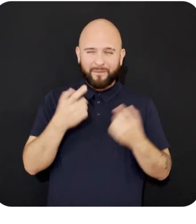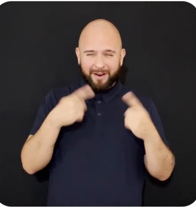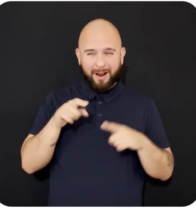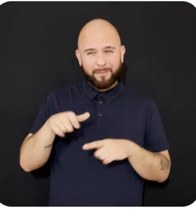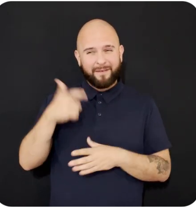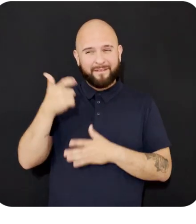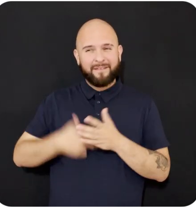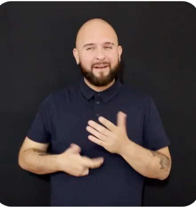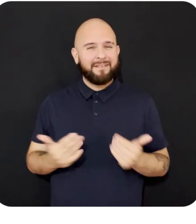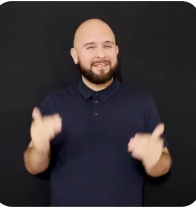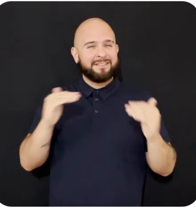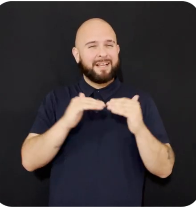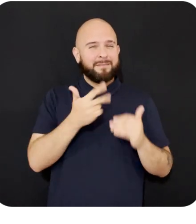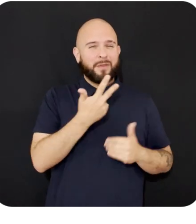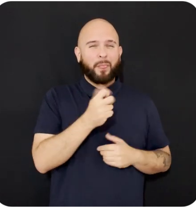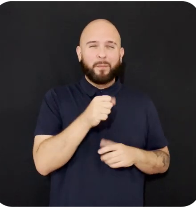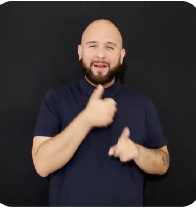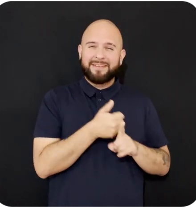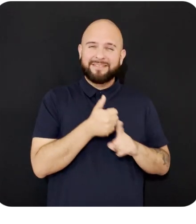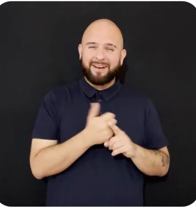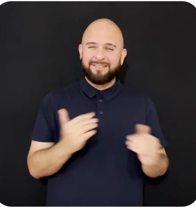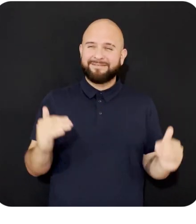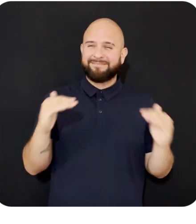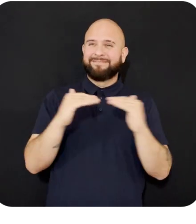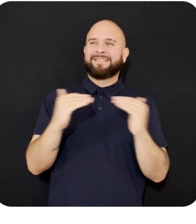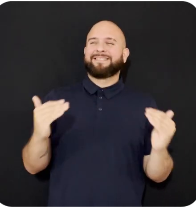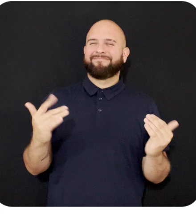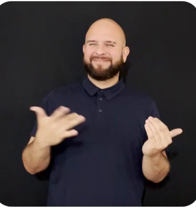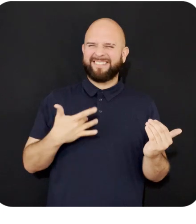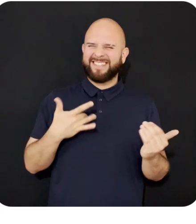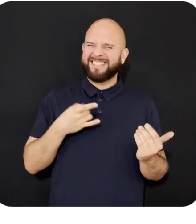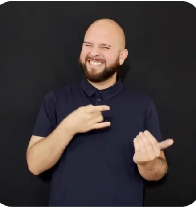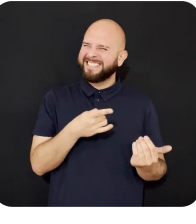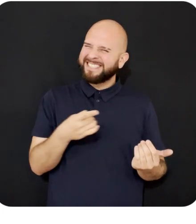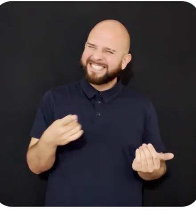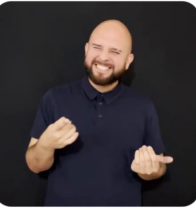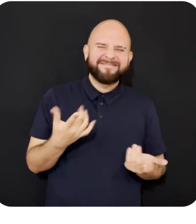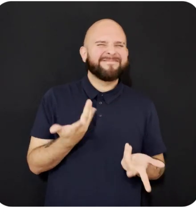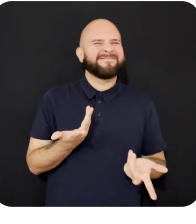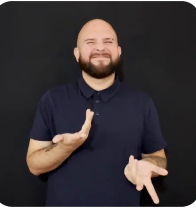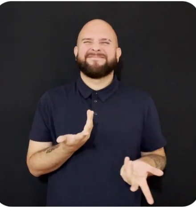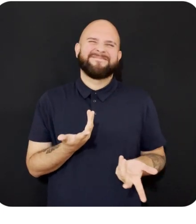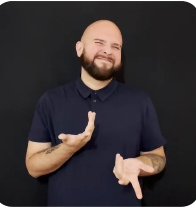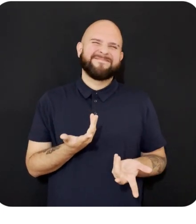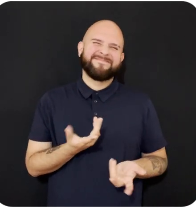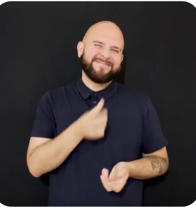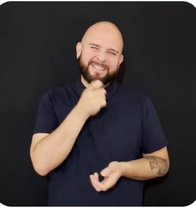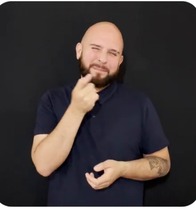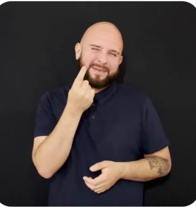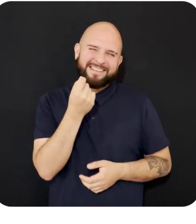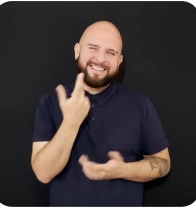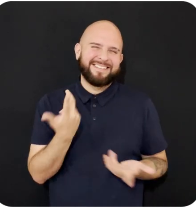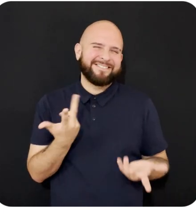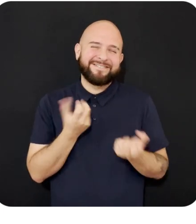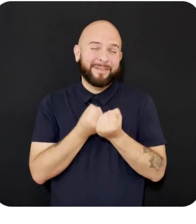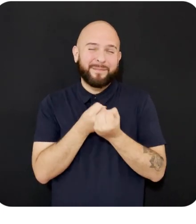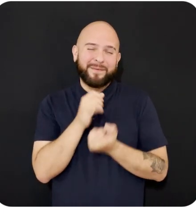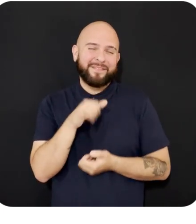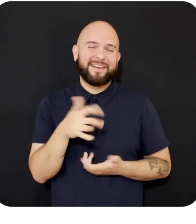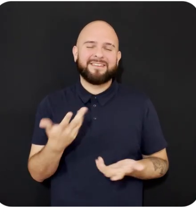as much as the Quest 3S itself, we felt like this unlikely combination just didn't make much sense to